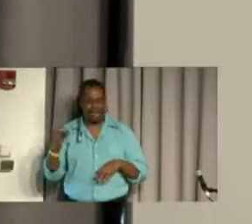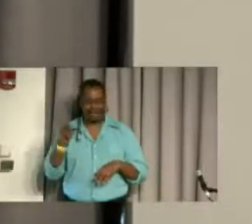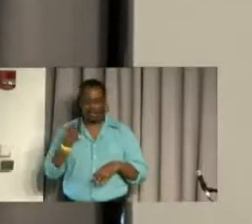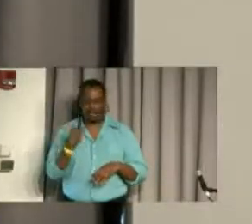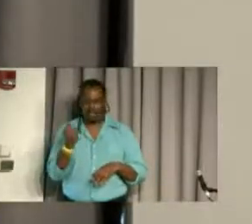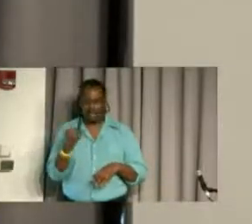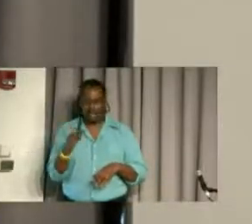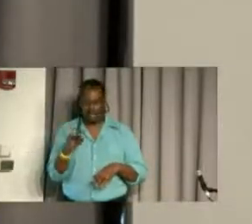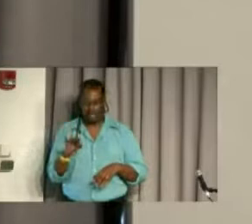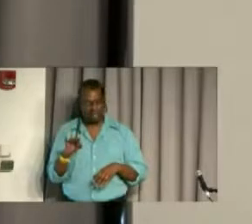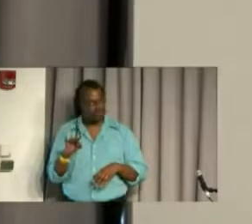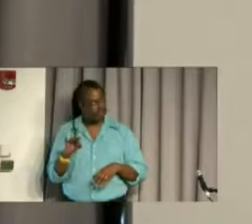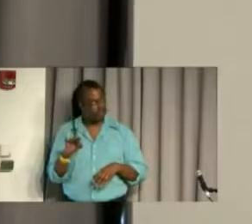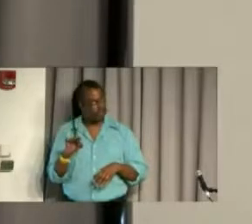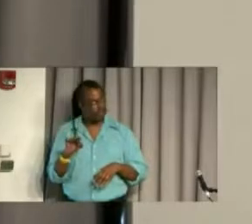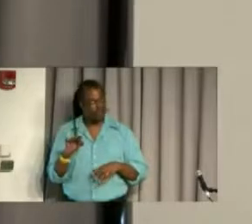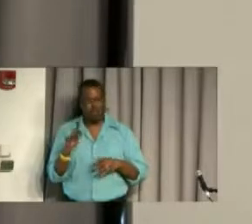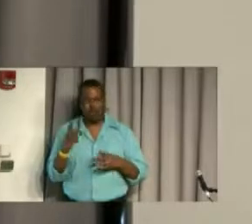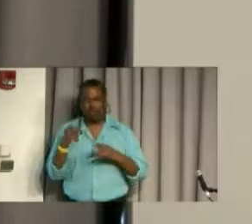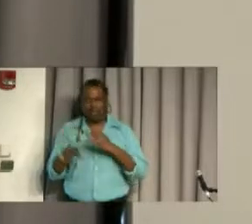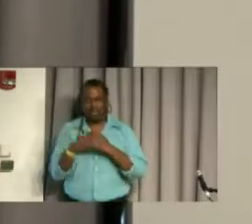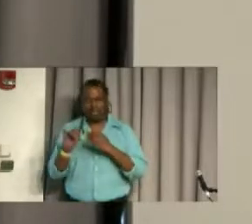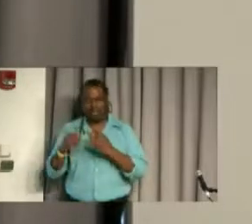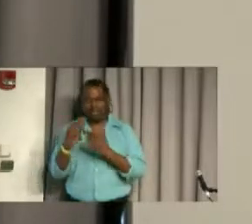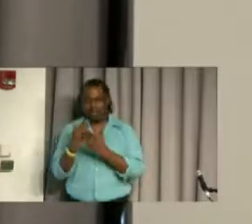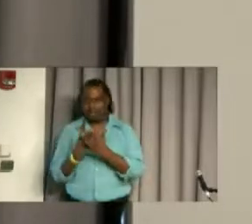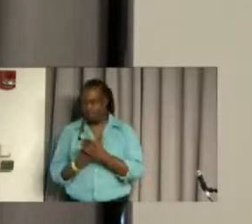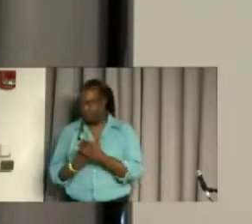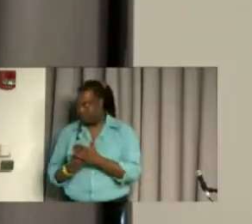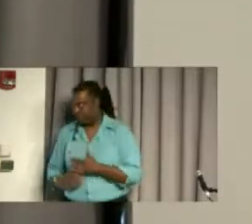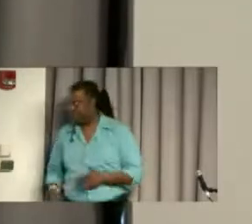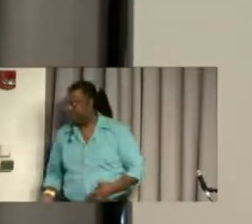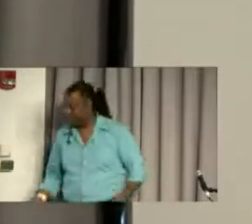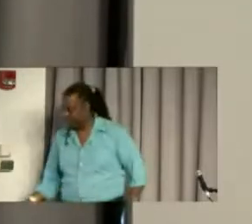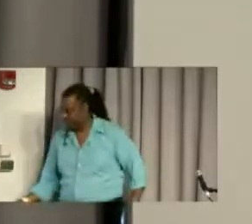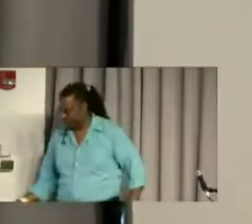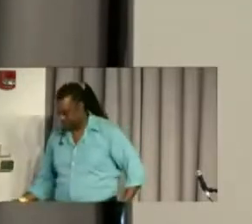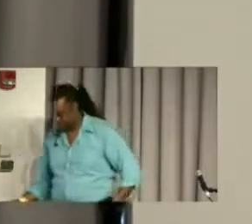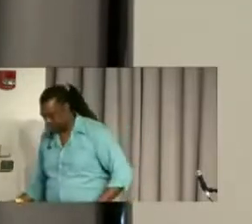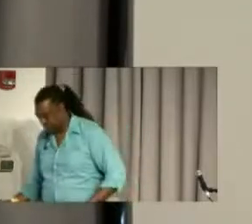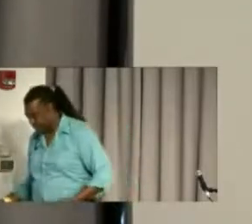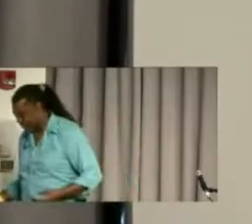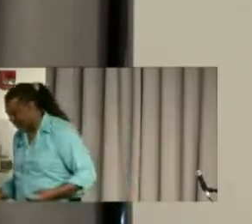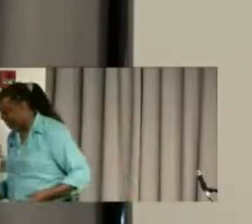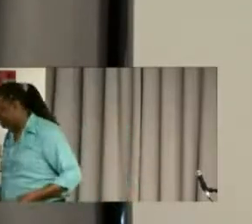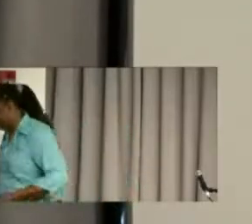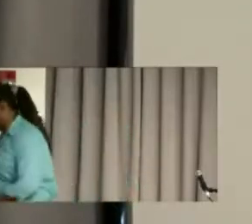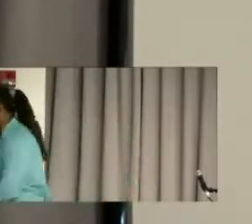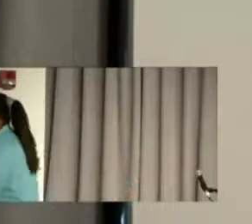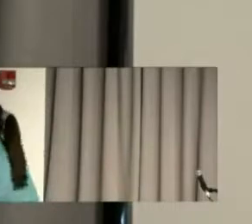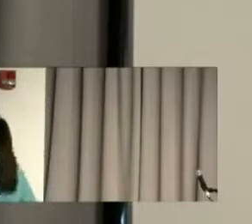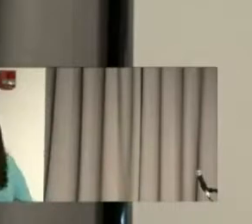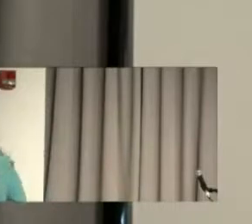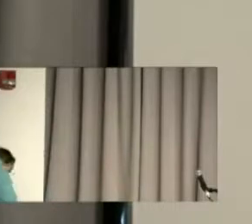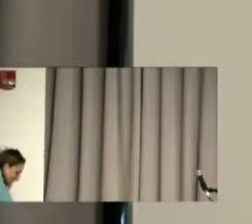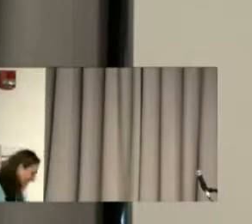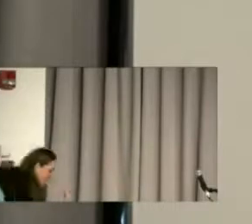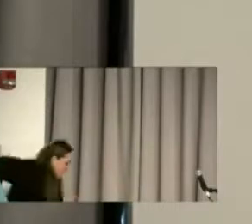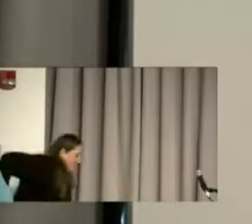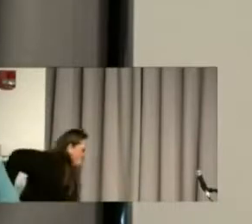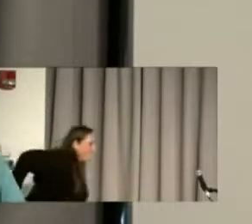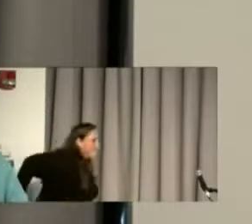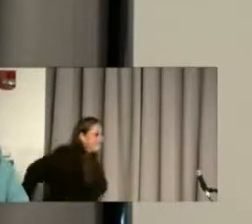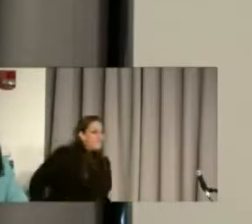2019, to enter that into the record. I have one further question, Dr.